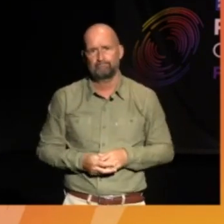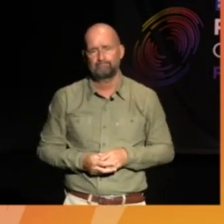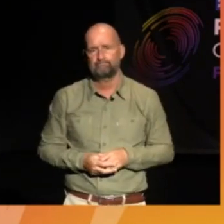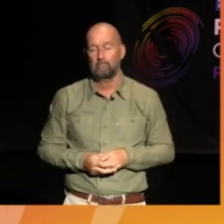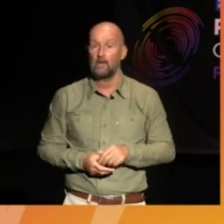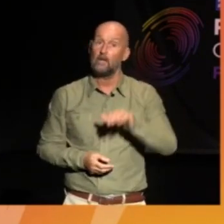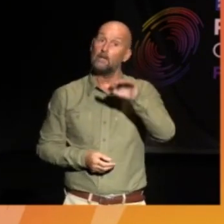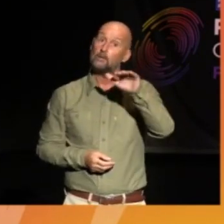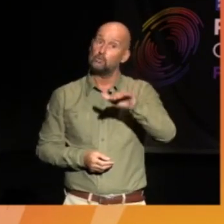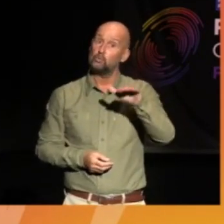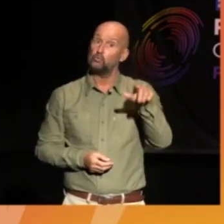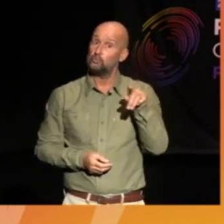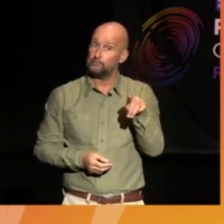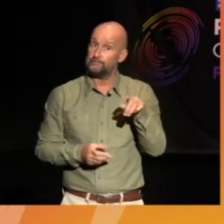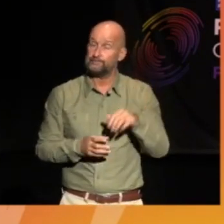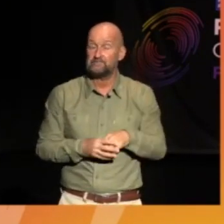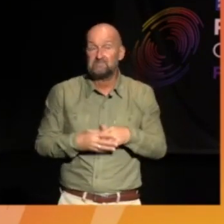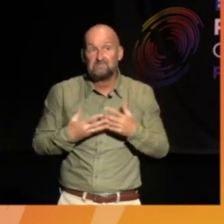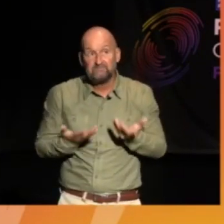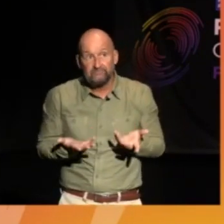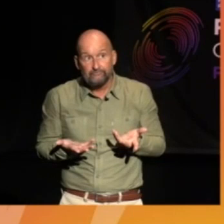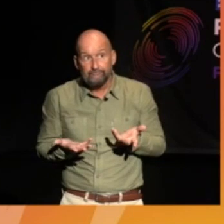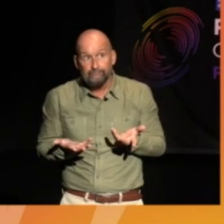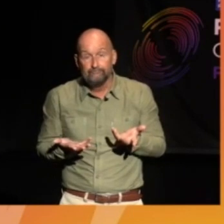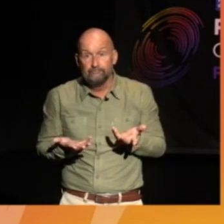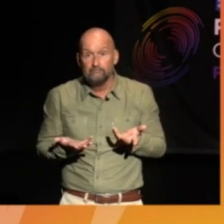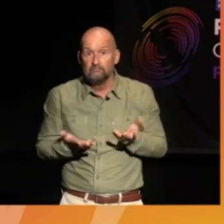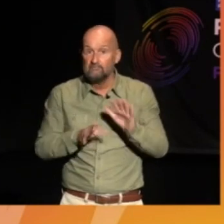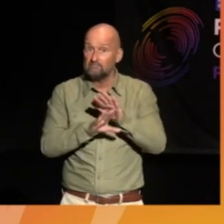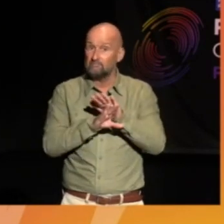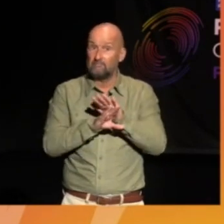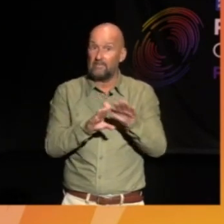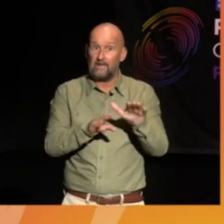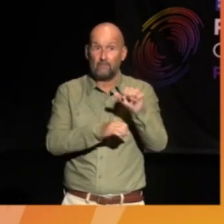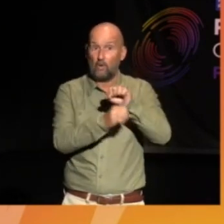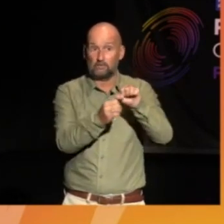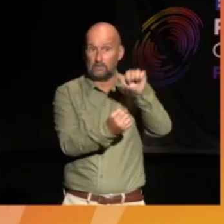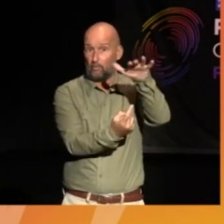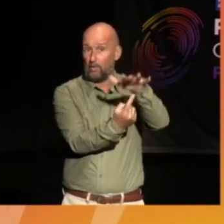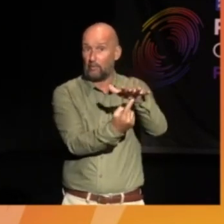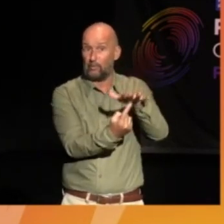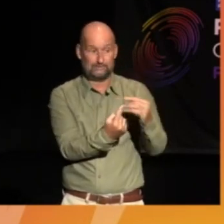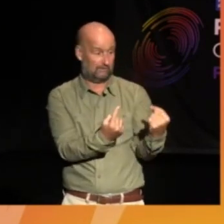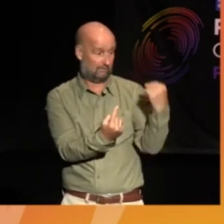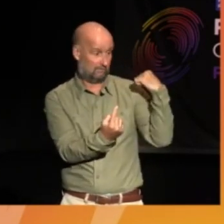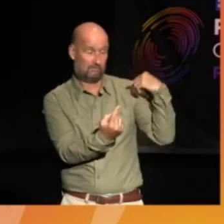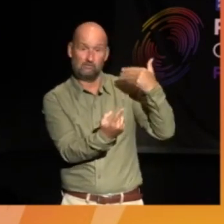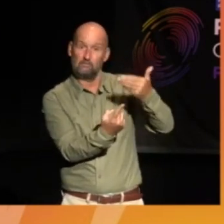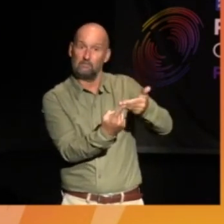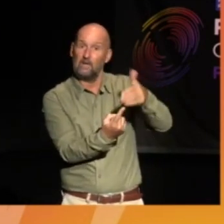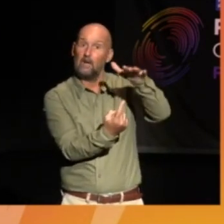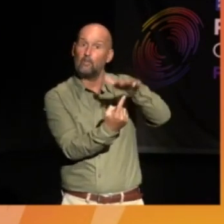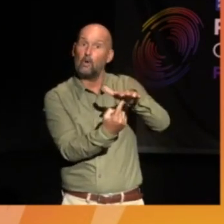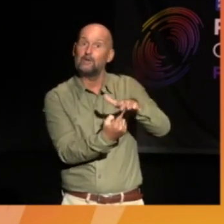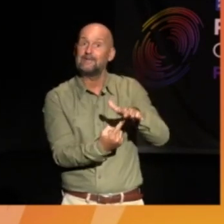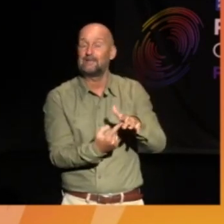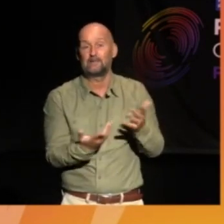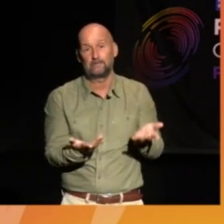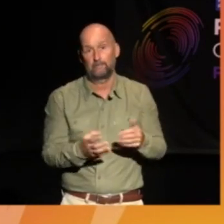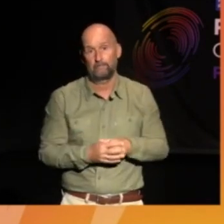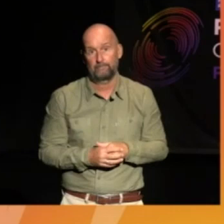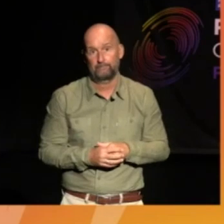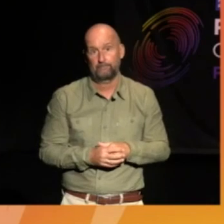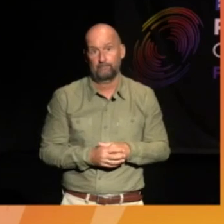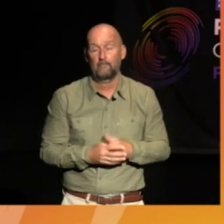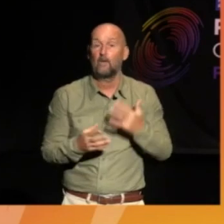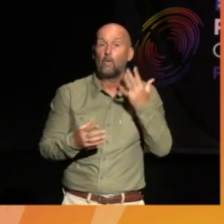Children have not been our priority when it comes to budgetary allocation and overseas development aids, when it